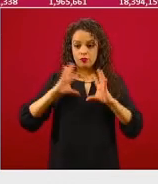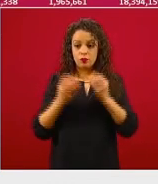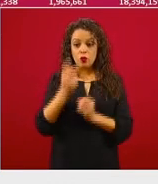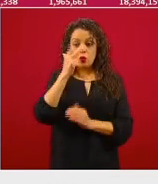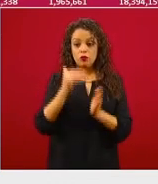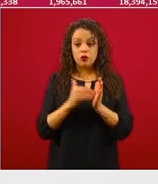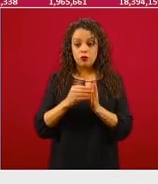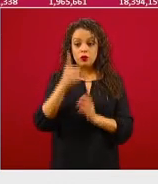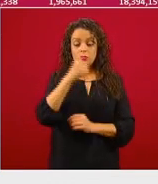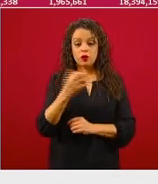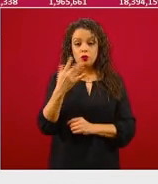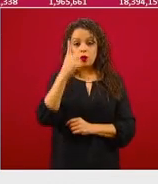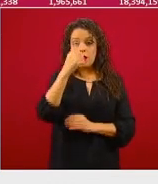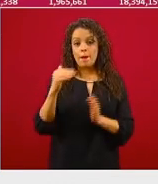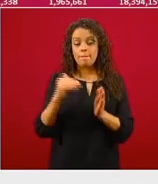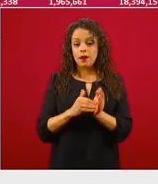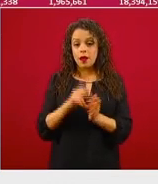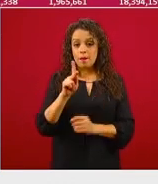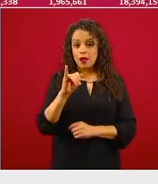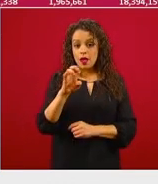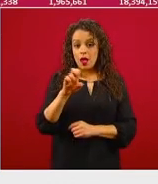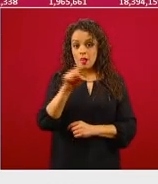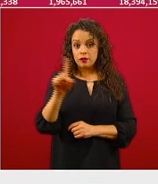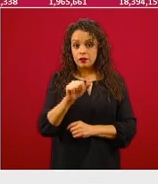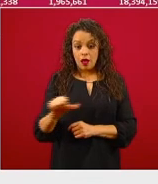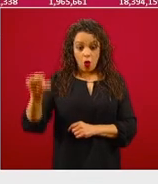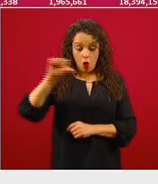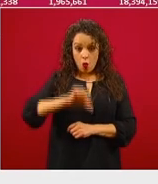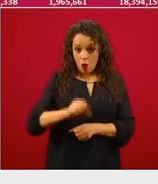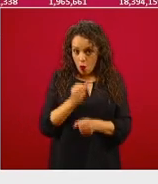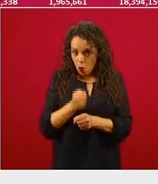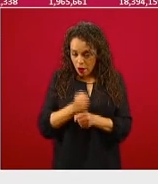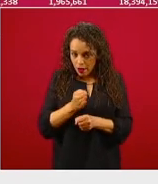of just over 8 million pieces.